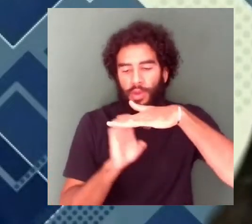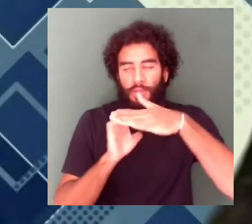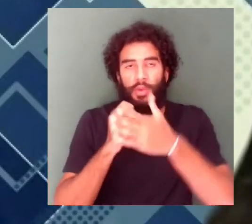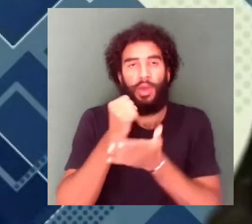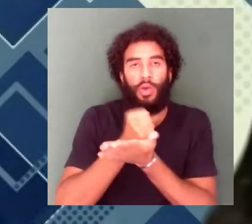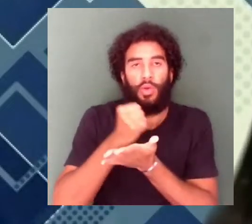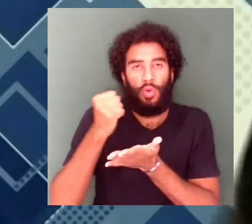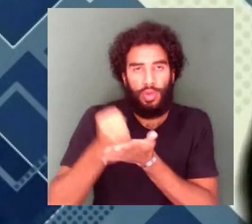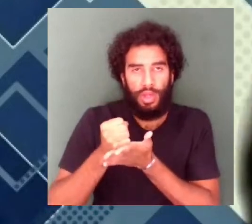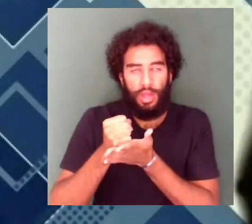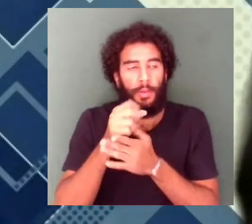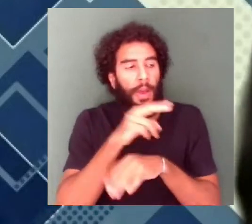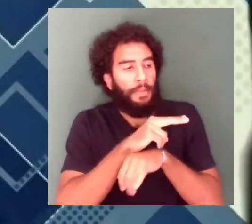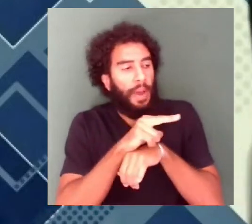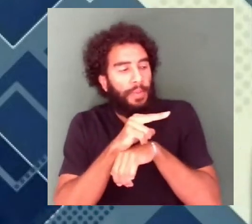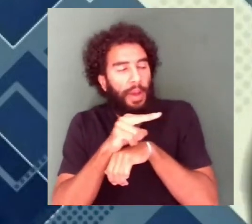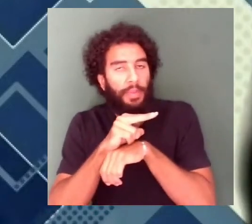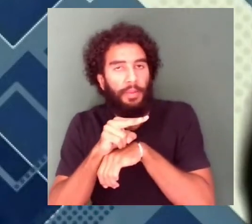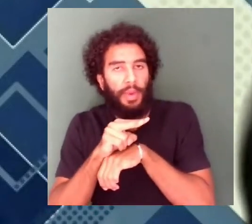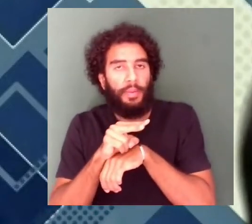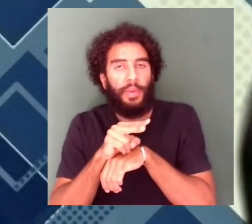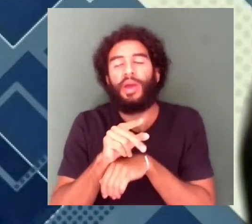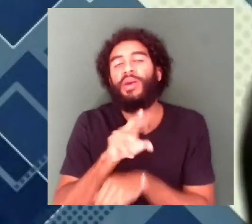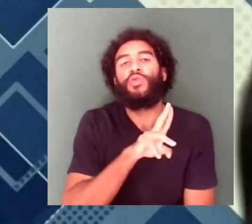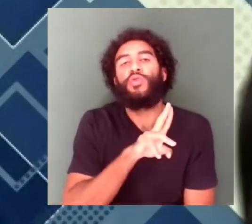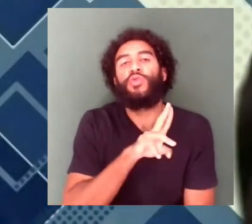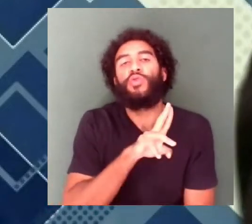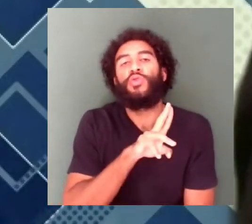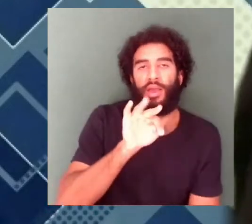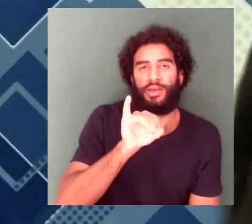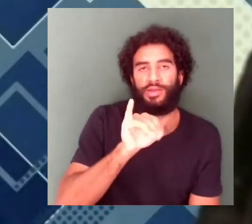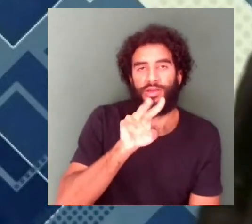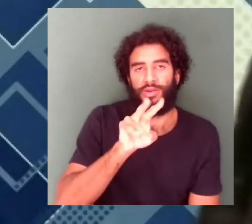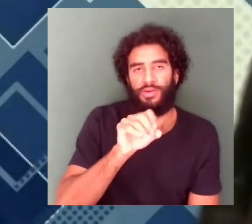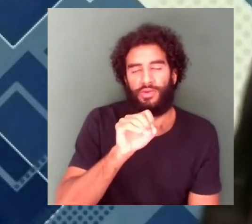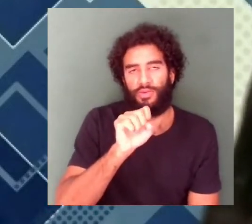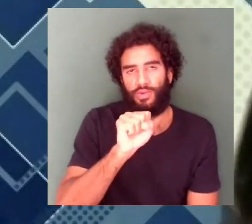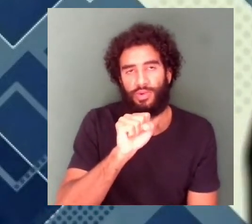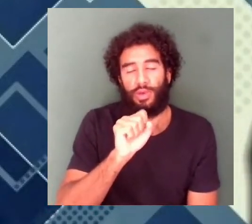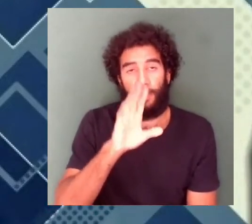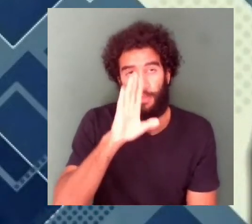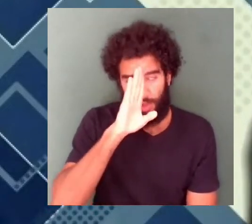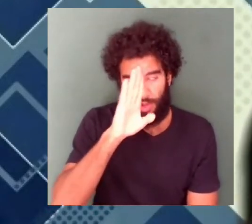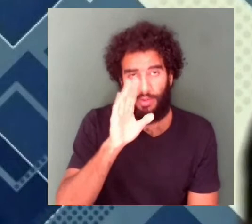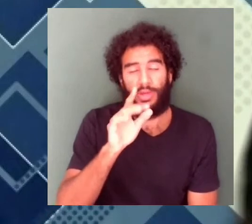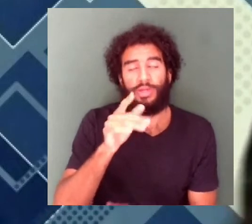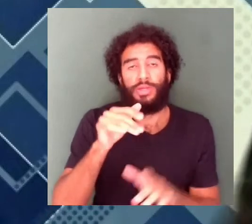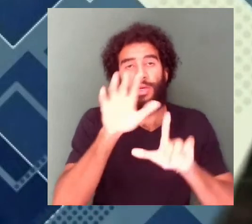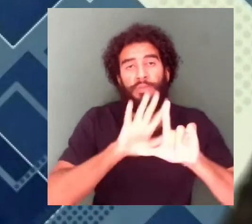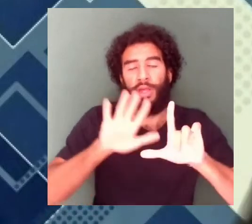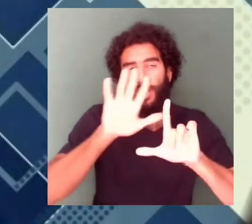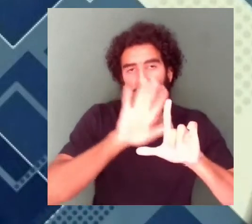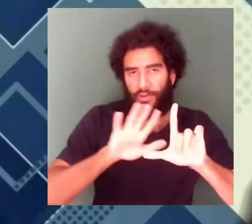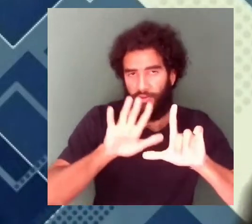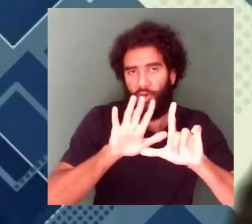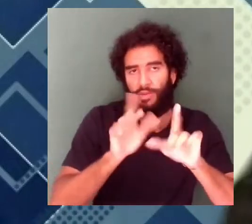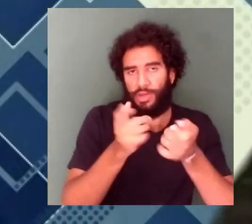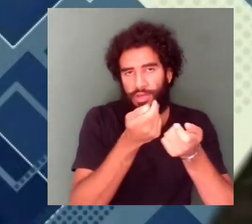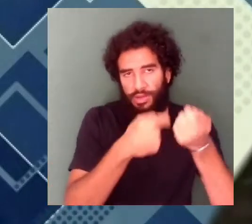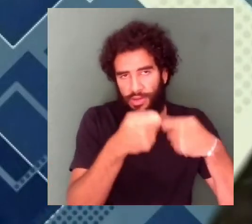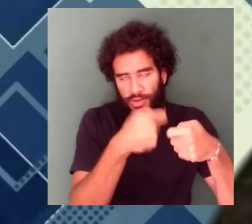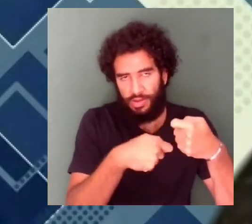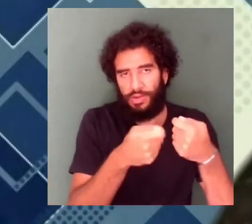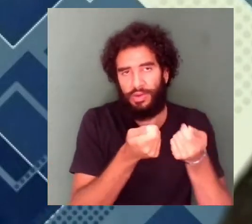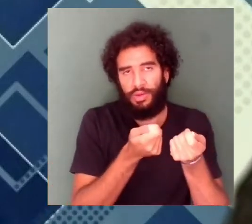sanitary surveillance, and a company is hired to monitor what we call actives in